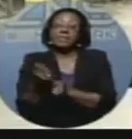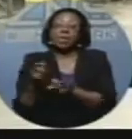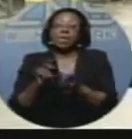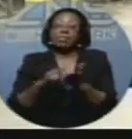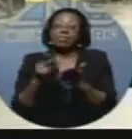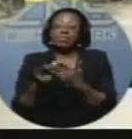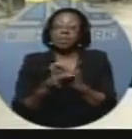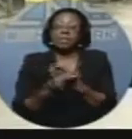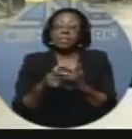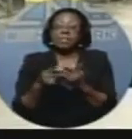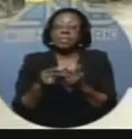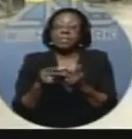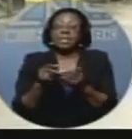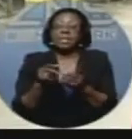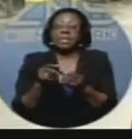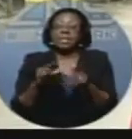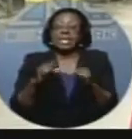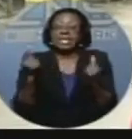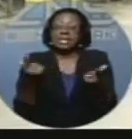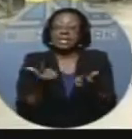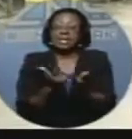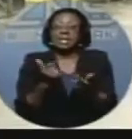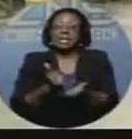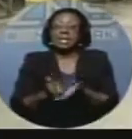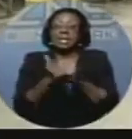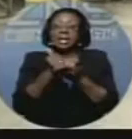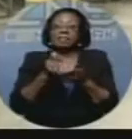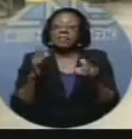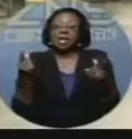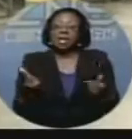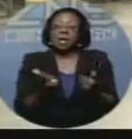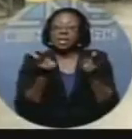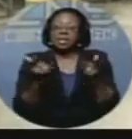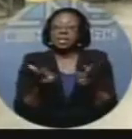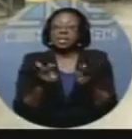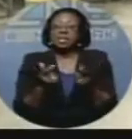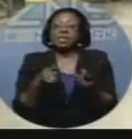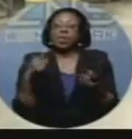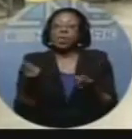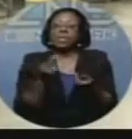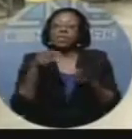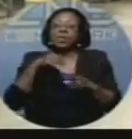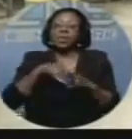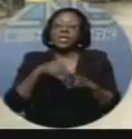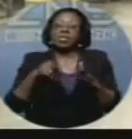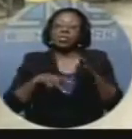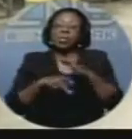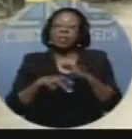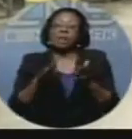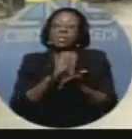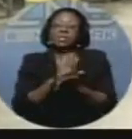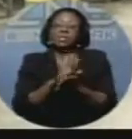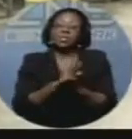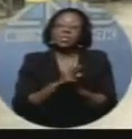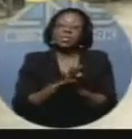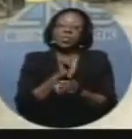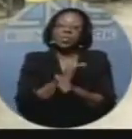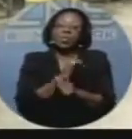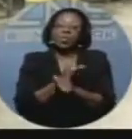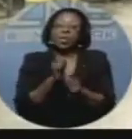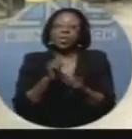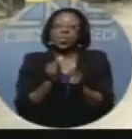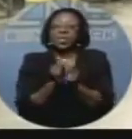Grand Bahama Baseball League. That helps a whole lot. Then, once we get into the primary schools, they work a whole lot with their kids, and once we get into the high